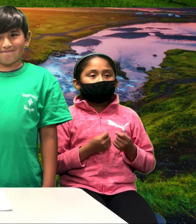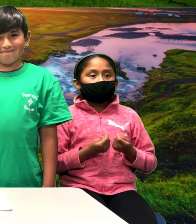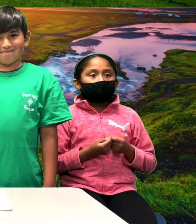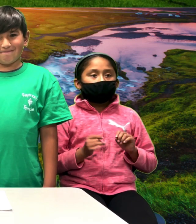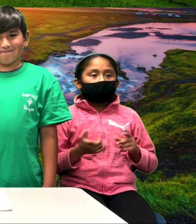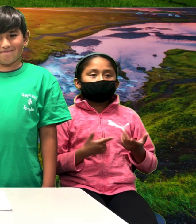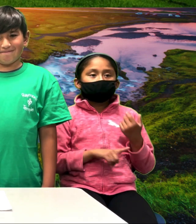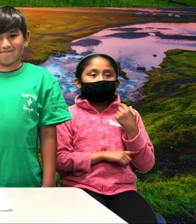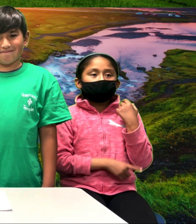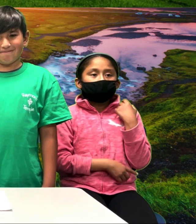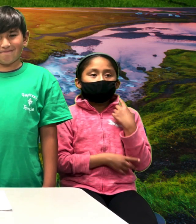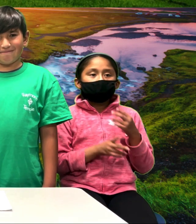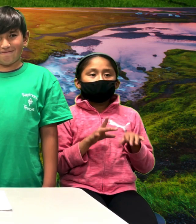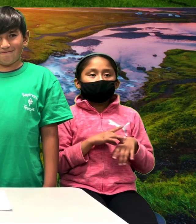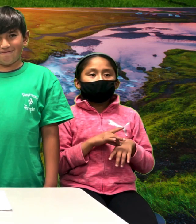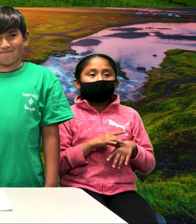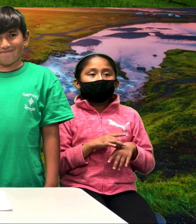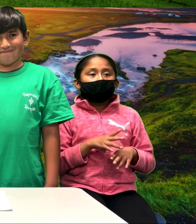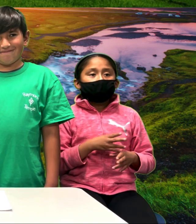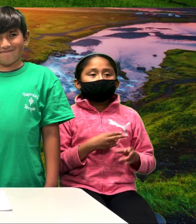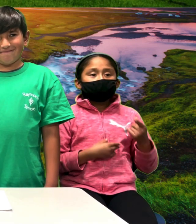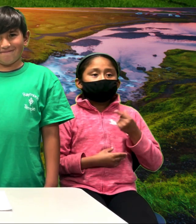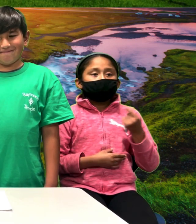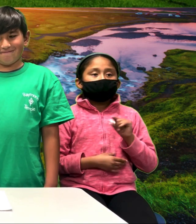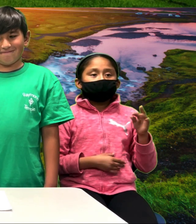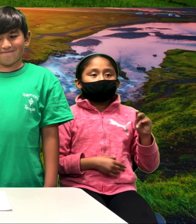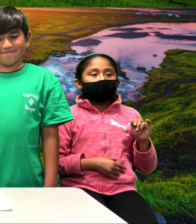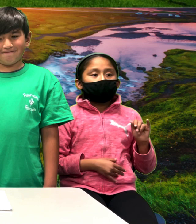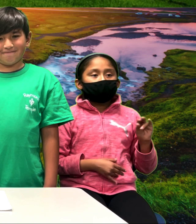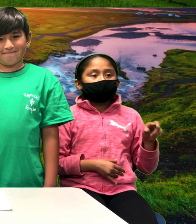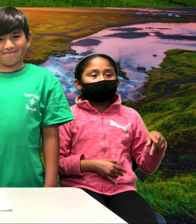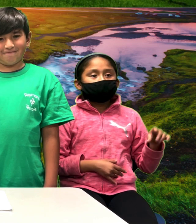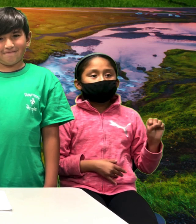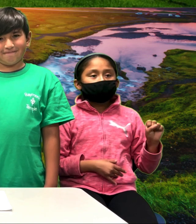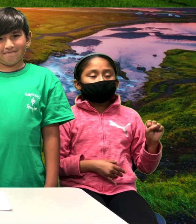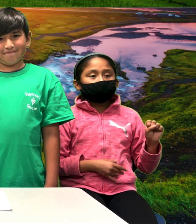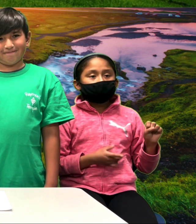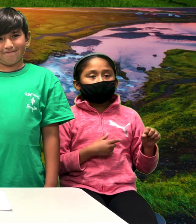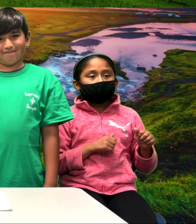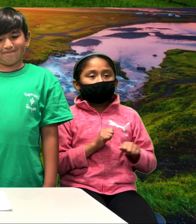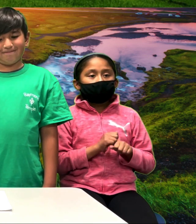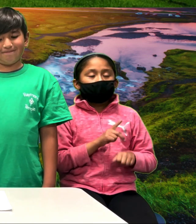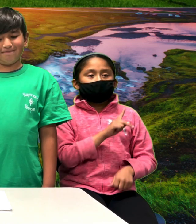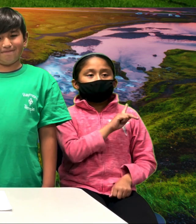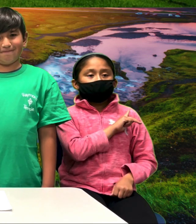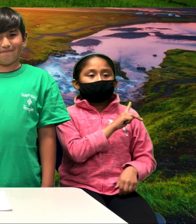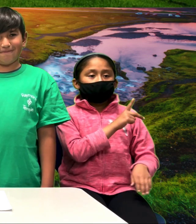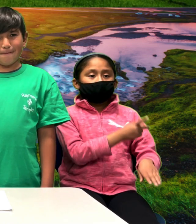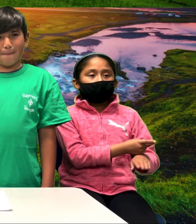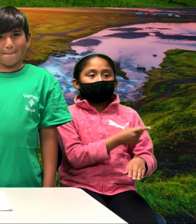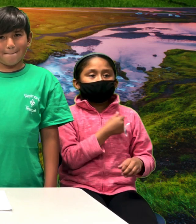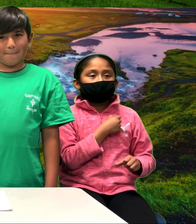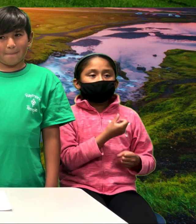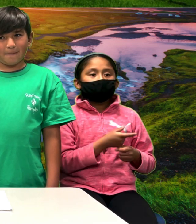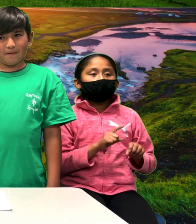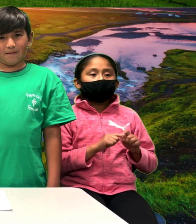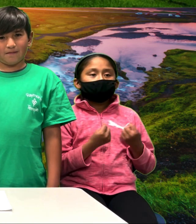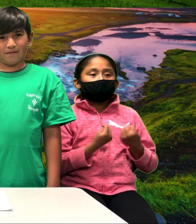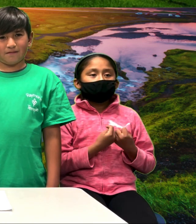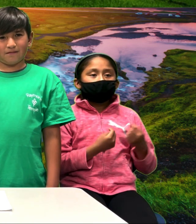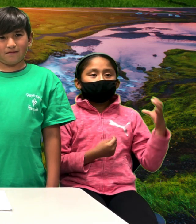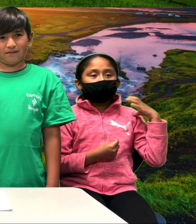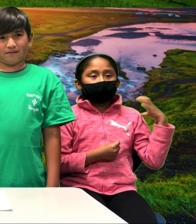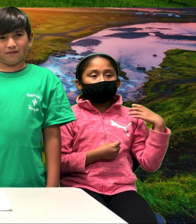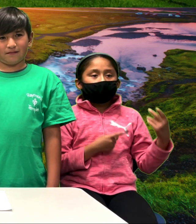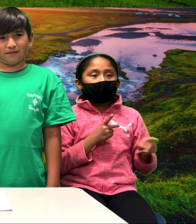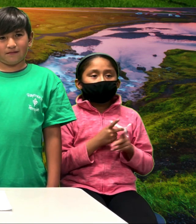my name is Genesis. I am in fourth grade, room is school. I am the green team captain. I take care of our beautiful